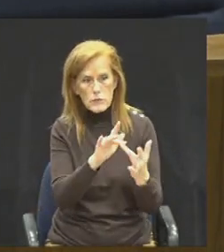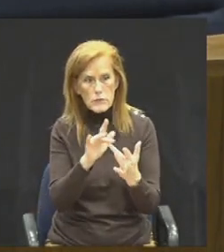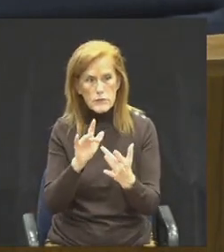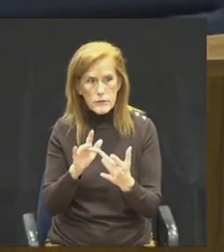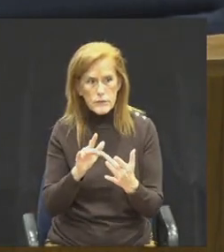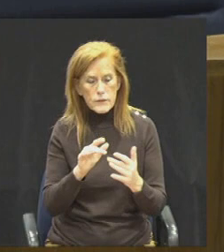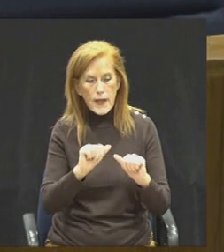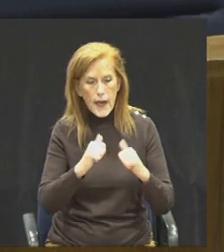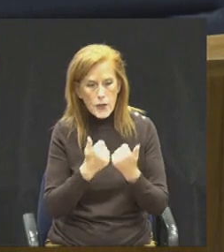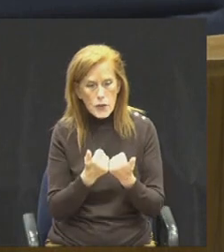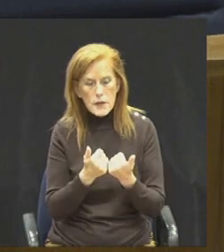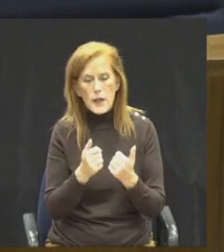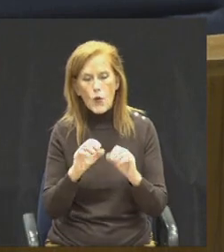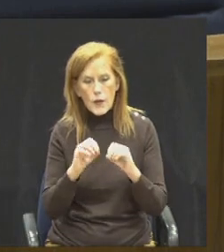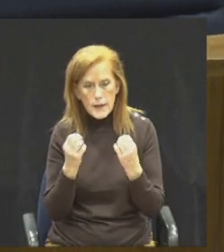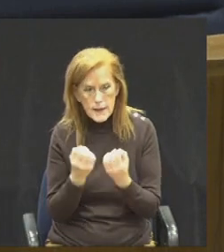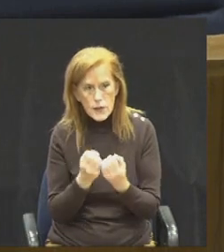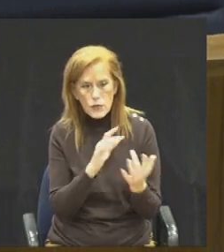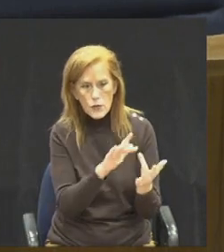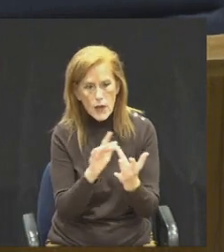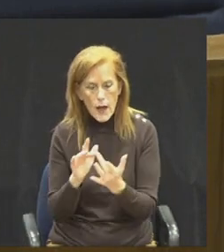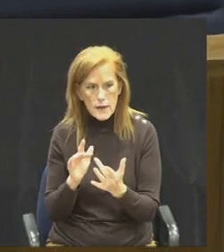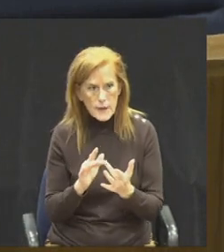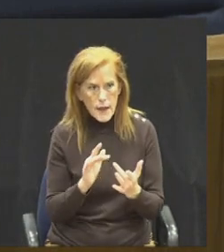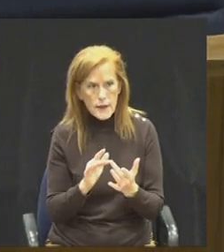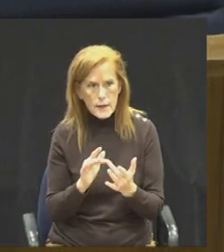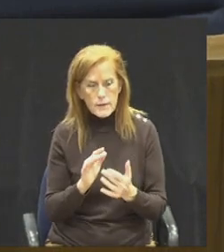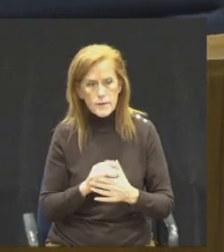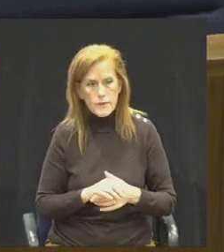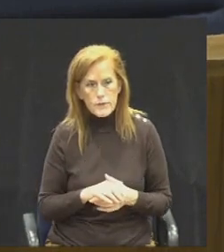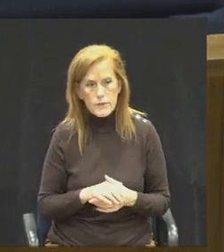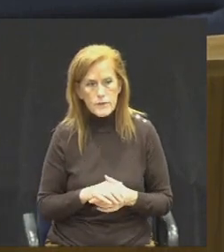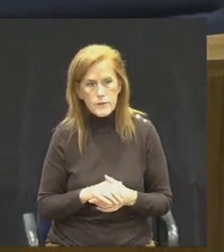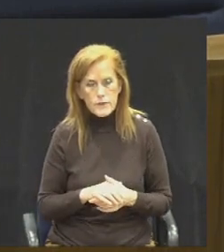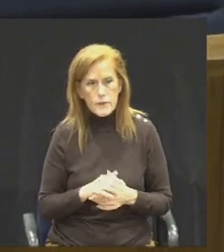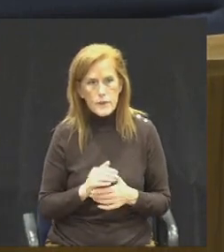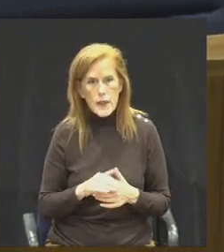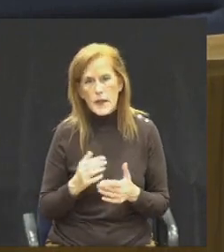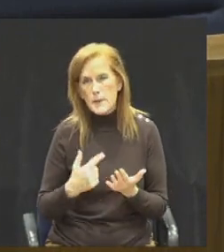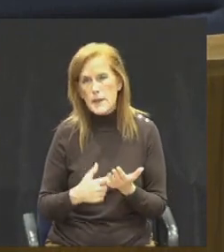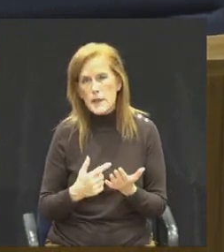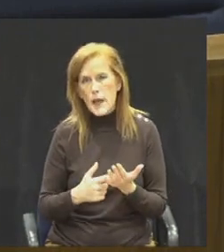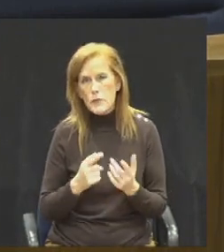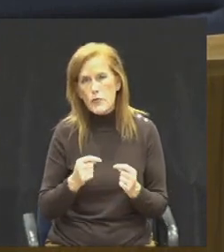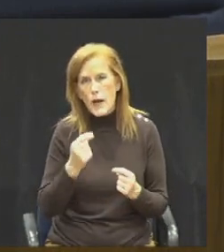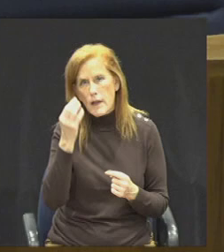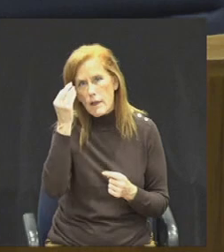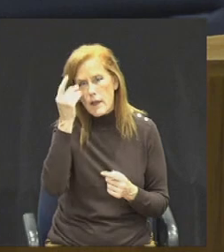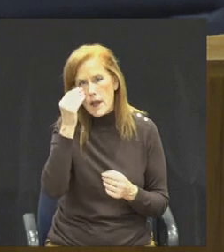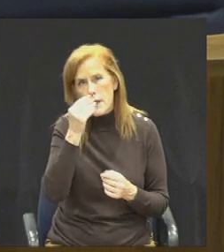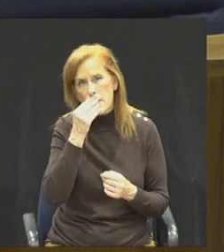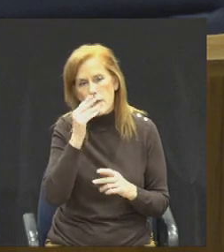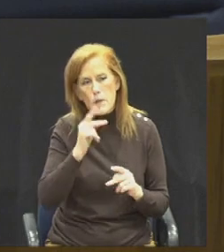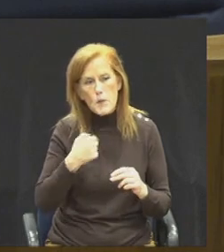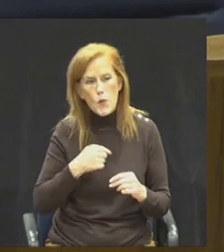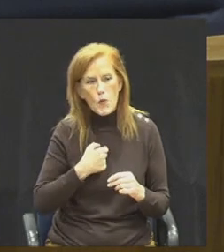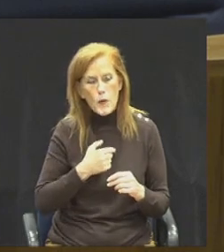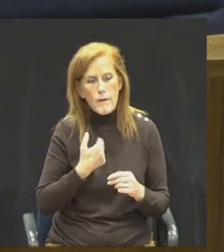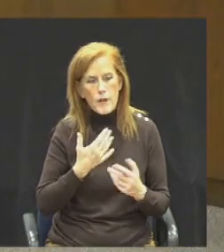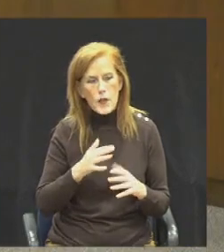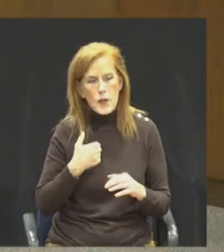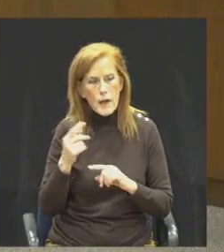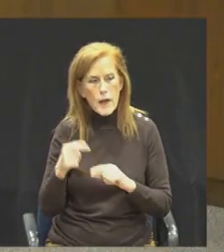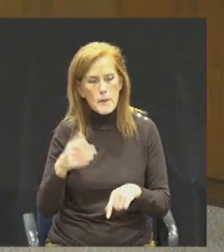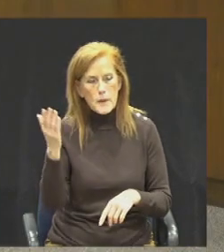the agency or organization. I'm just, as I'm talking, I'm trying to think of, like, who we've had in here.